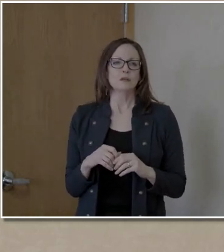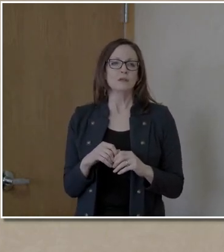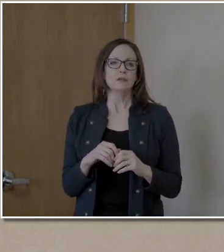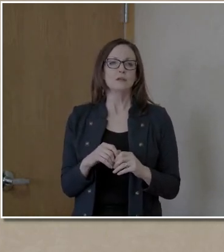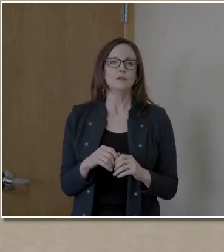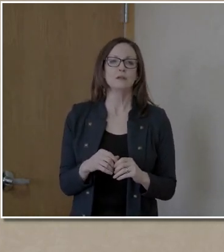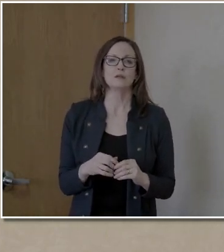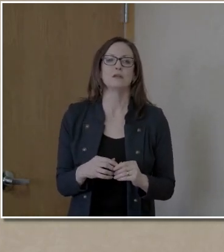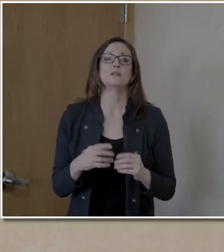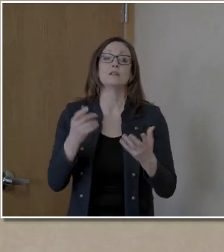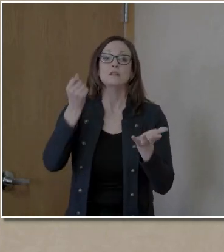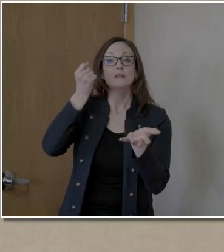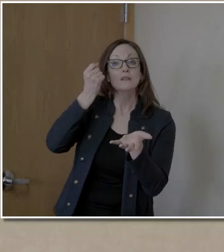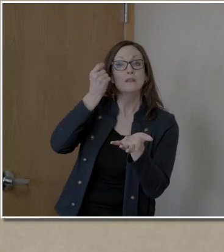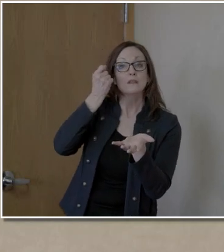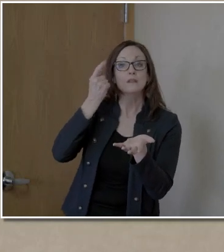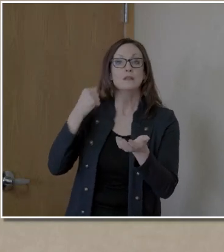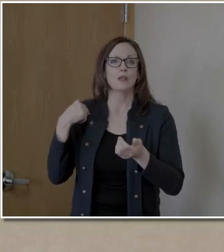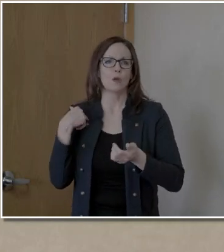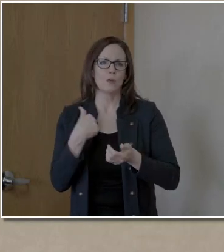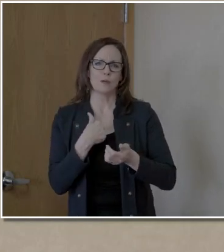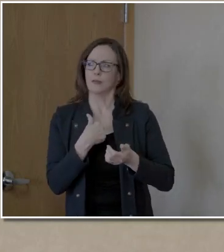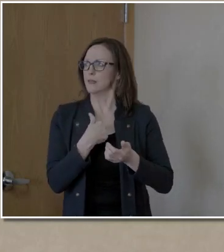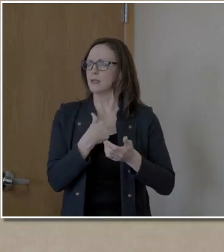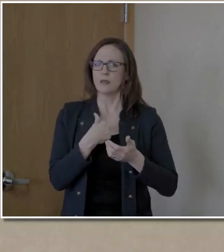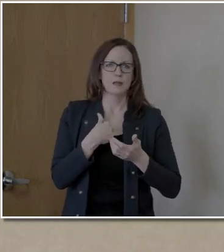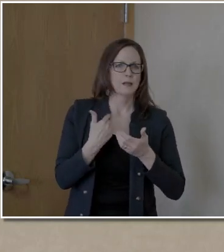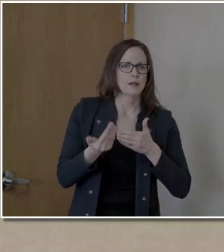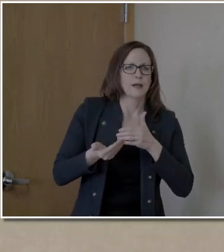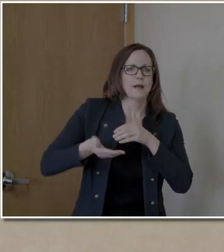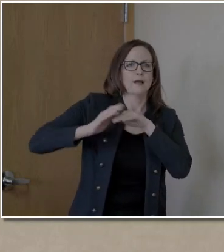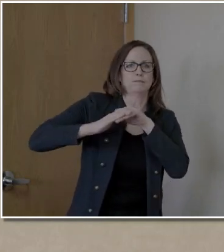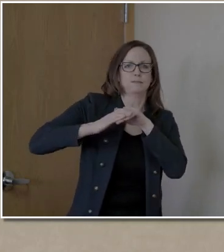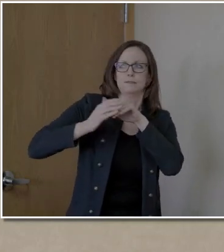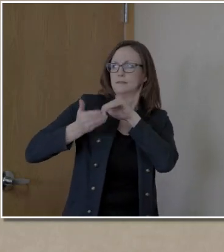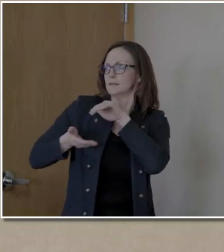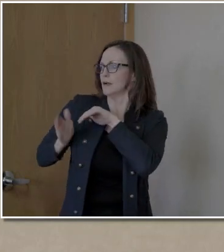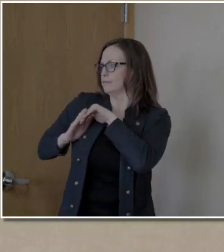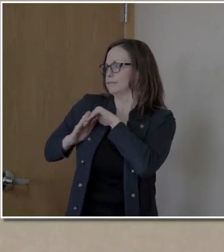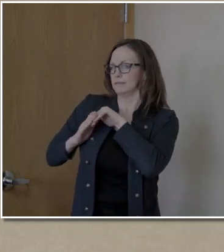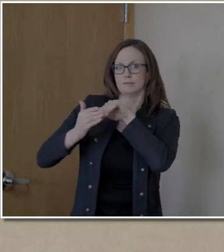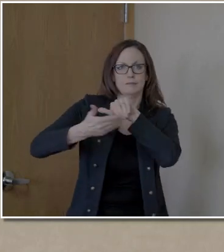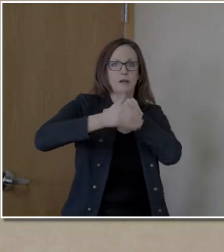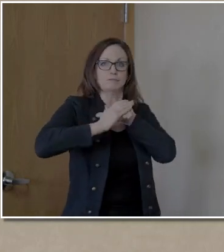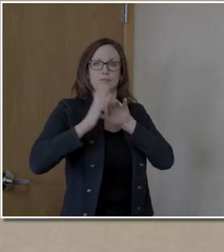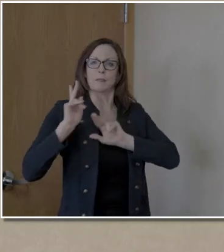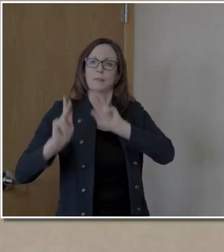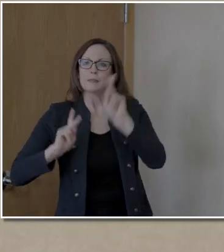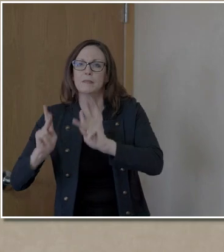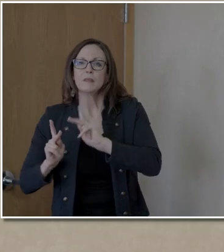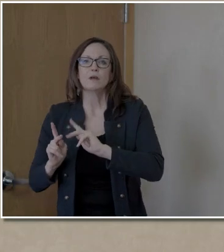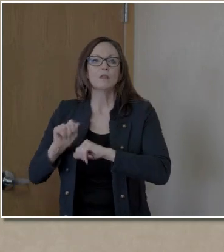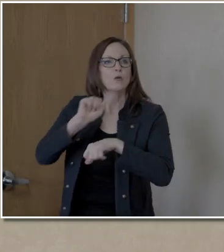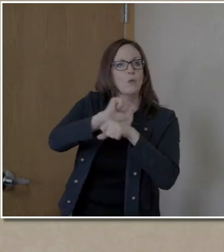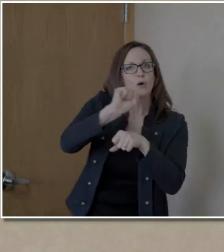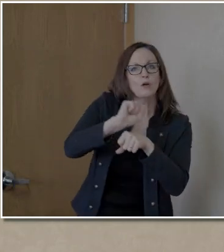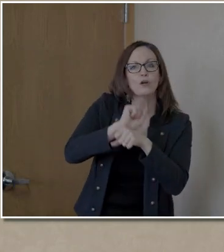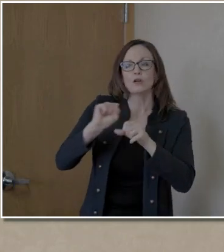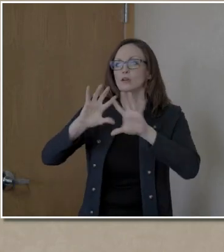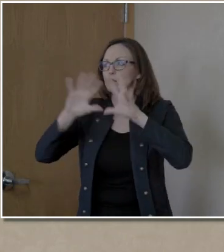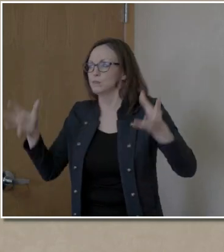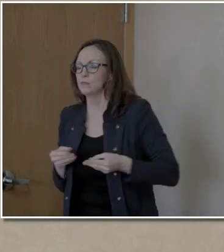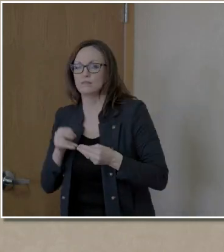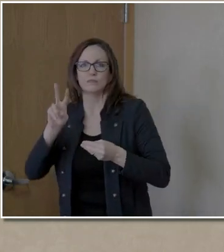have other plans right now in the works to bring on additional members to do things like add additional teams if that